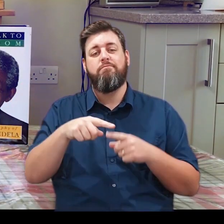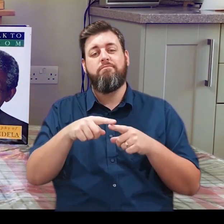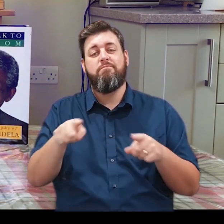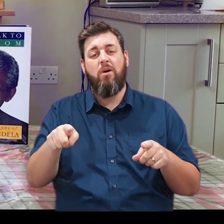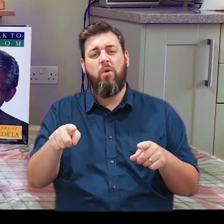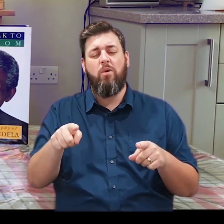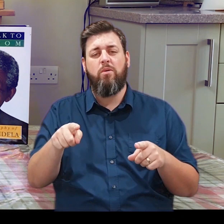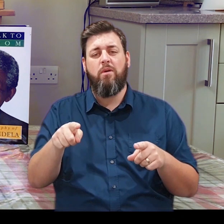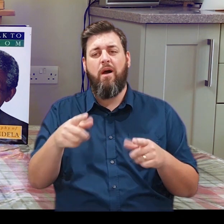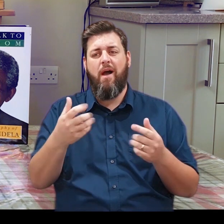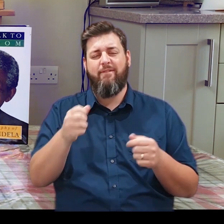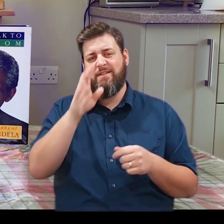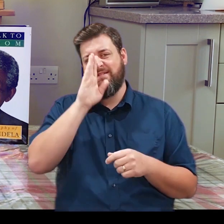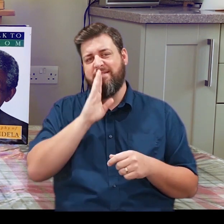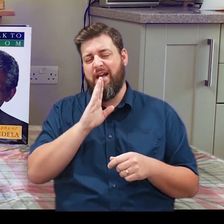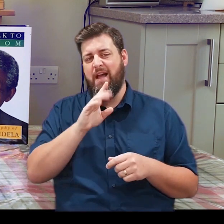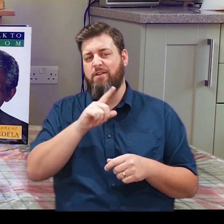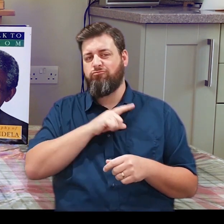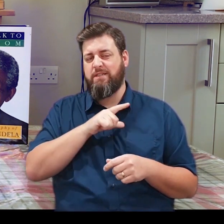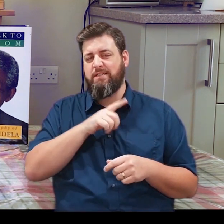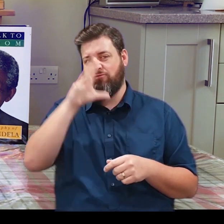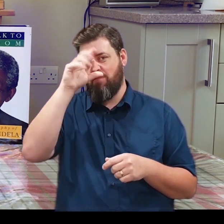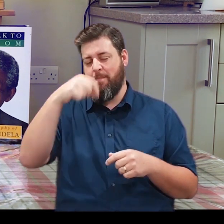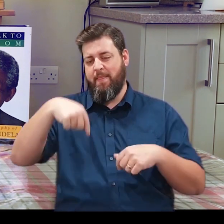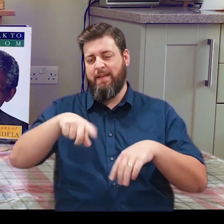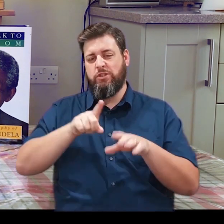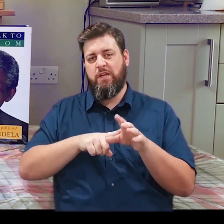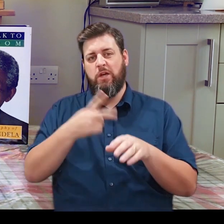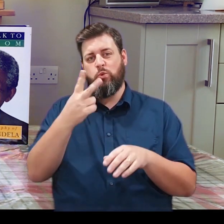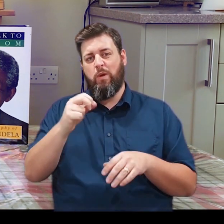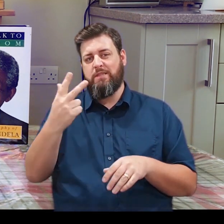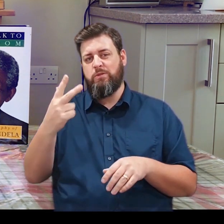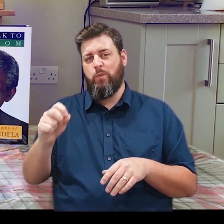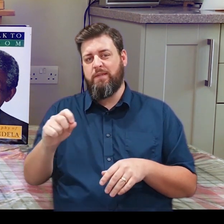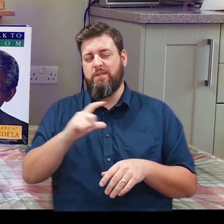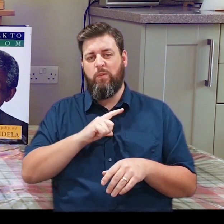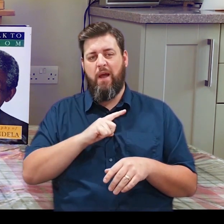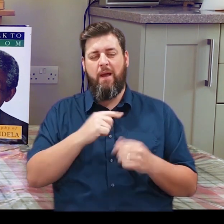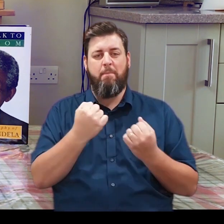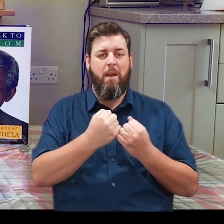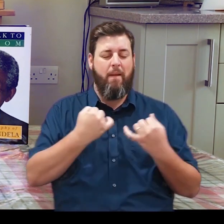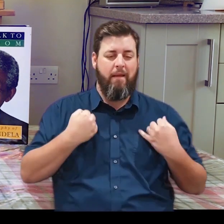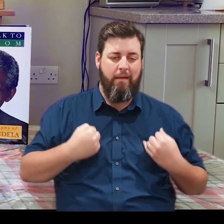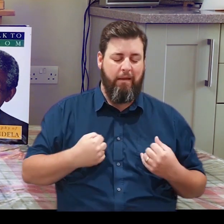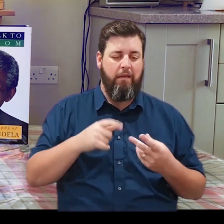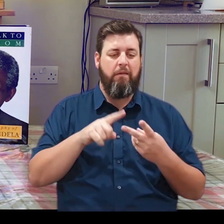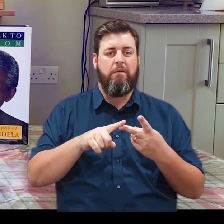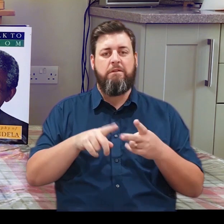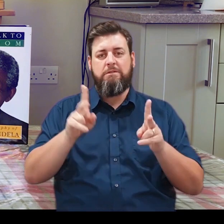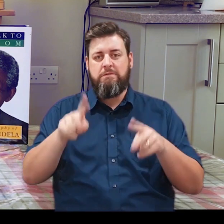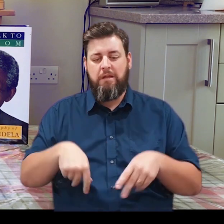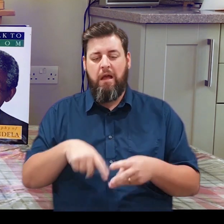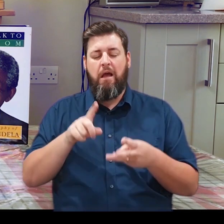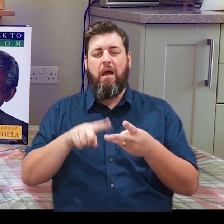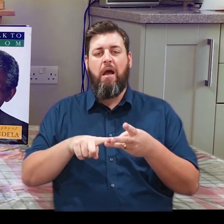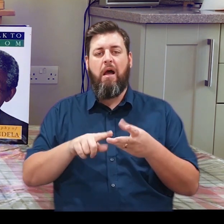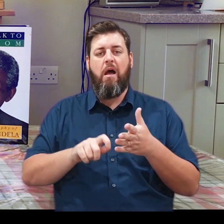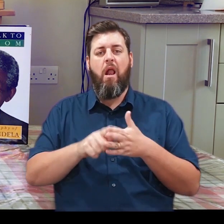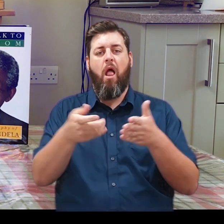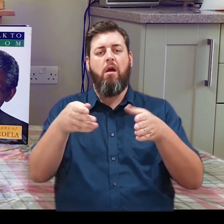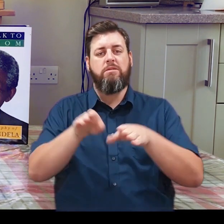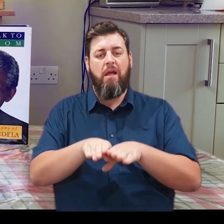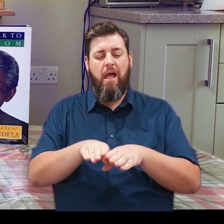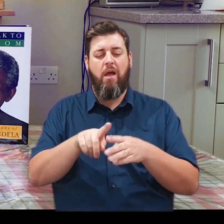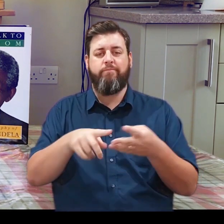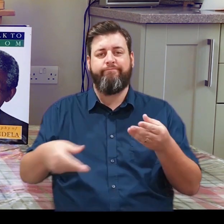sad reasons for remembering this year. People who were ill, people who've died, fear, the lockdown,